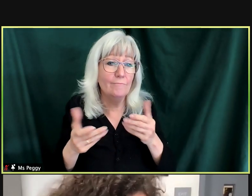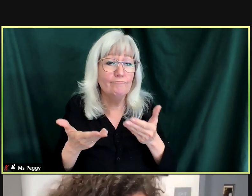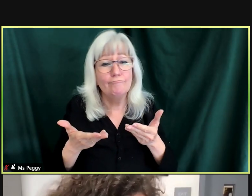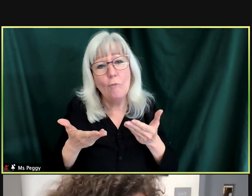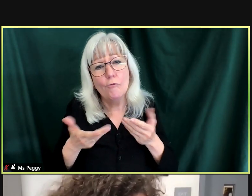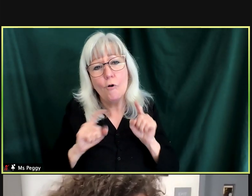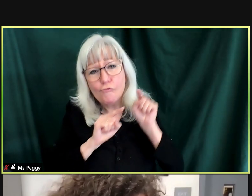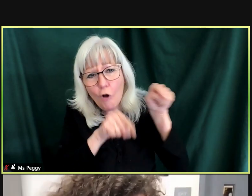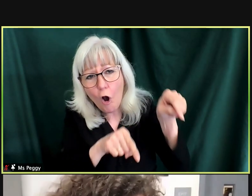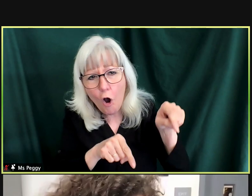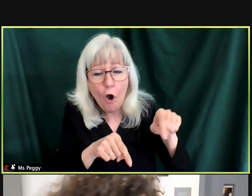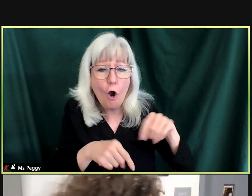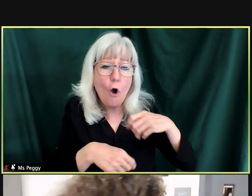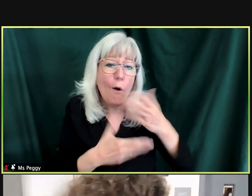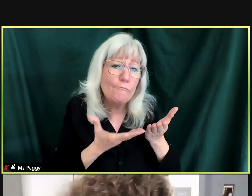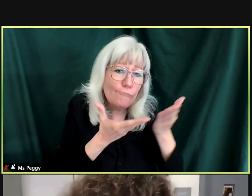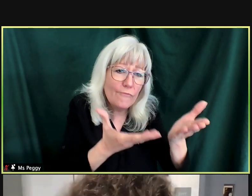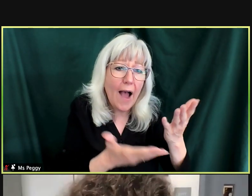hug, right?